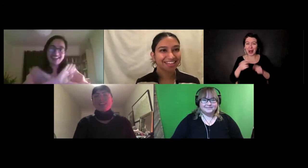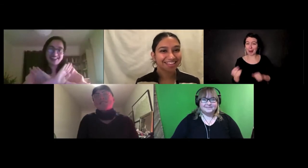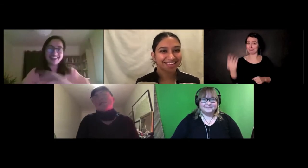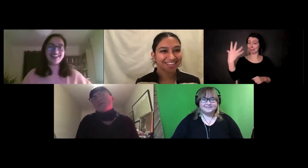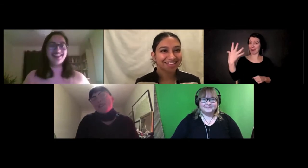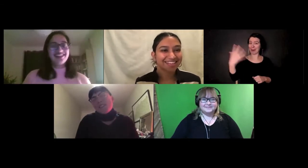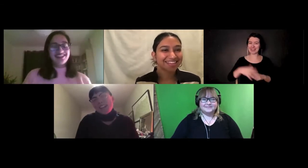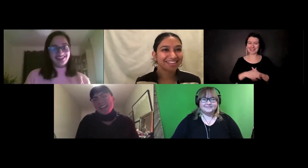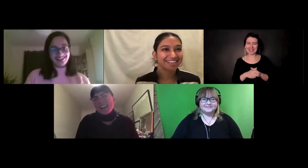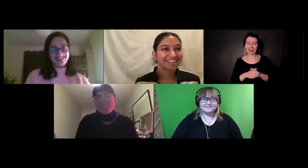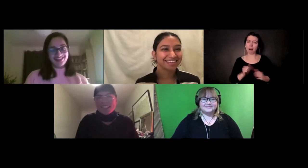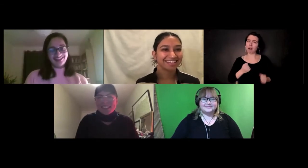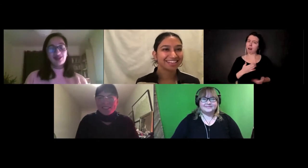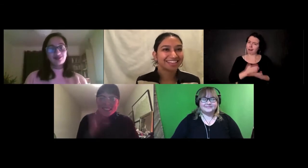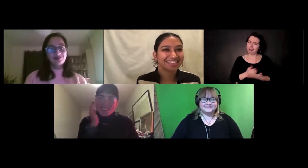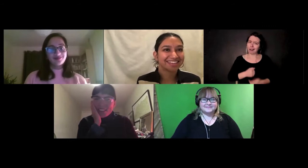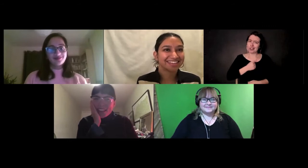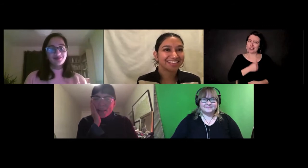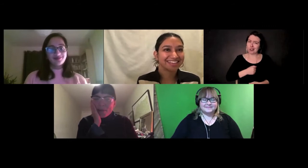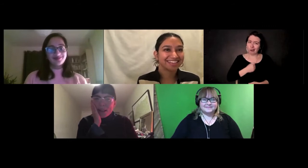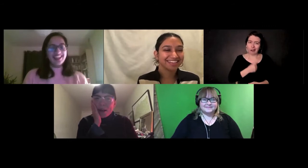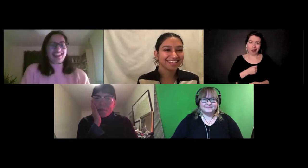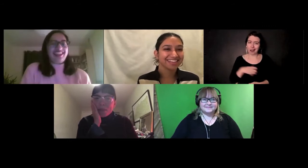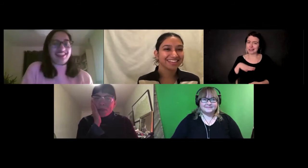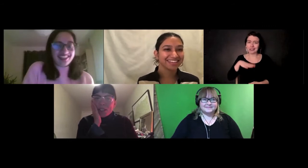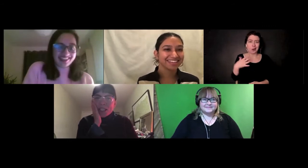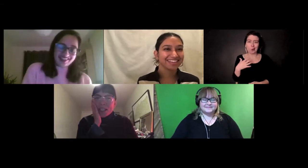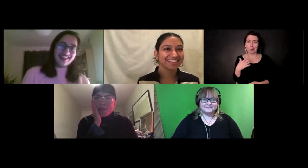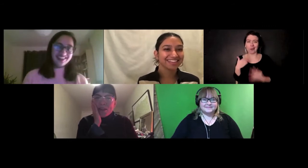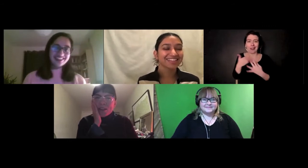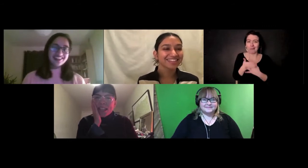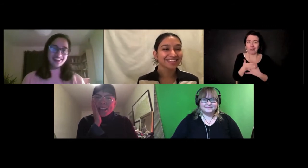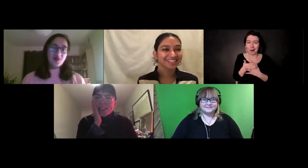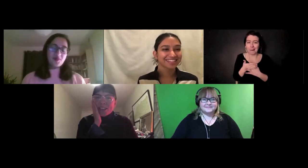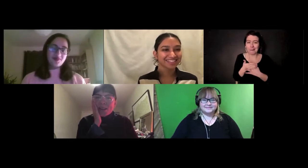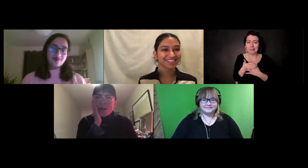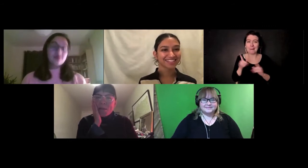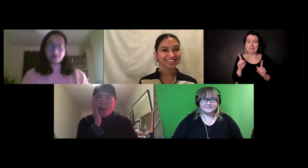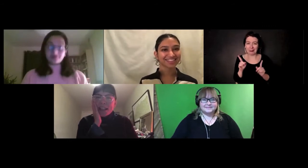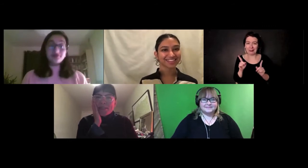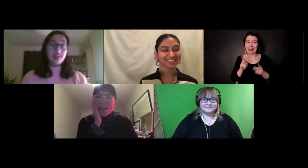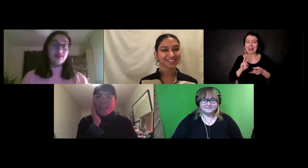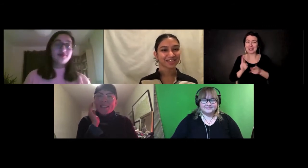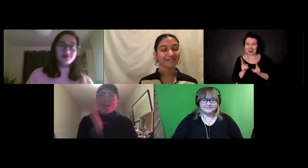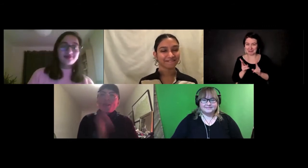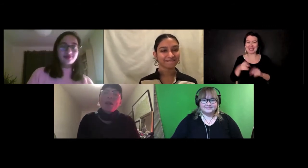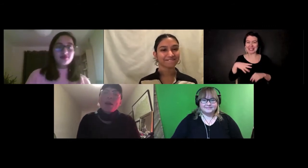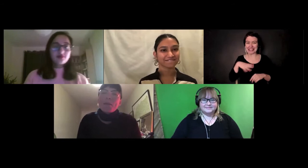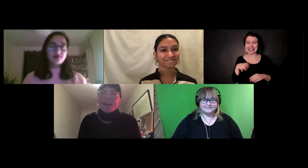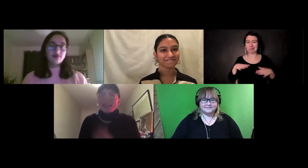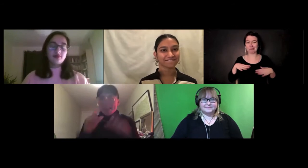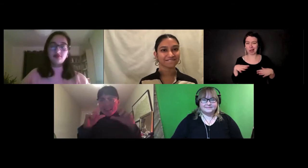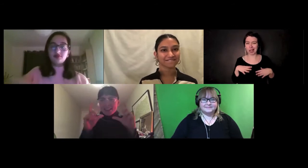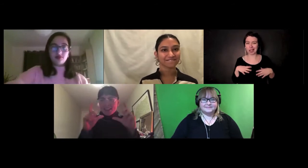I am so sorry. I really didn't want to do that, but we should give our signers a break as well. So,